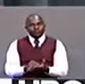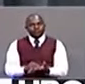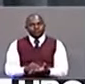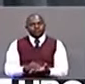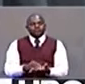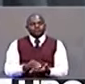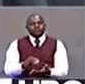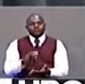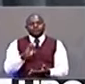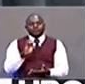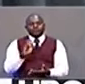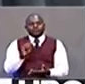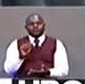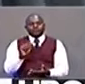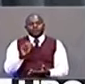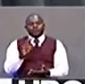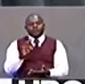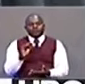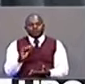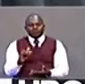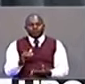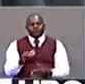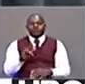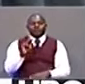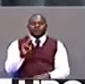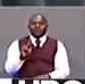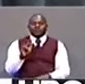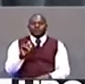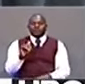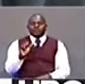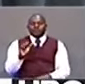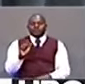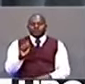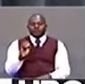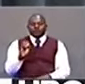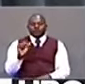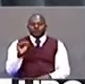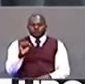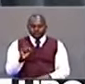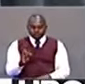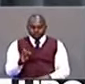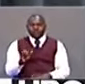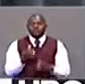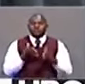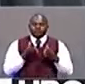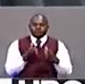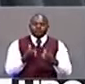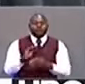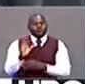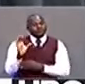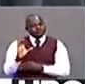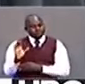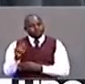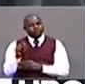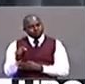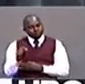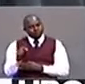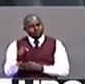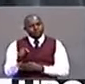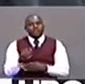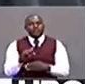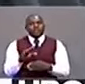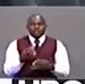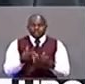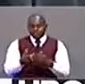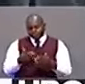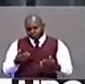the Etau fiasco of Katosi Road, that company is a commission agent. So the earlier